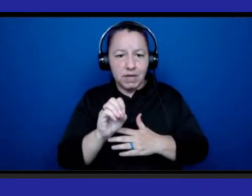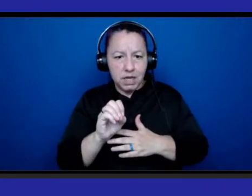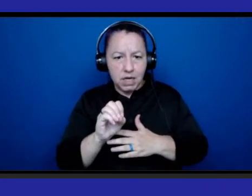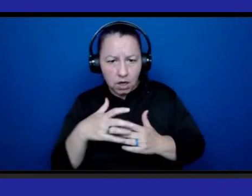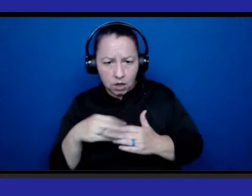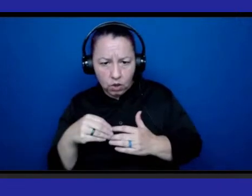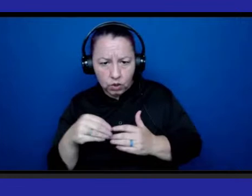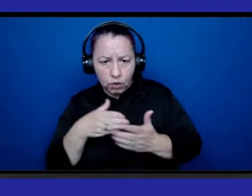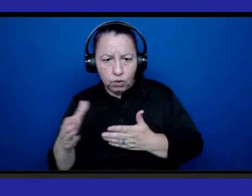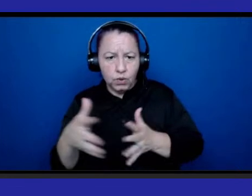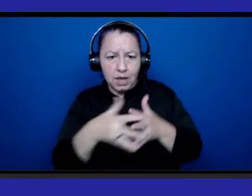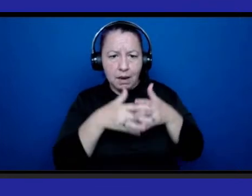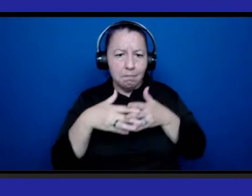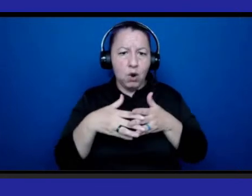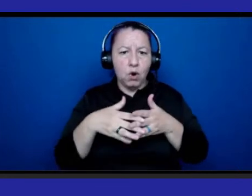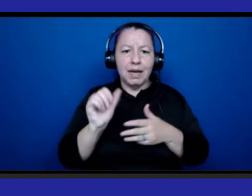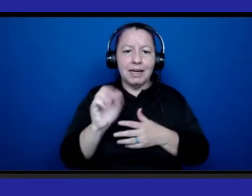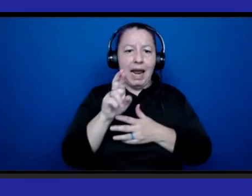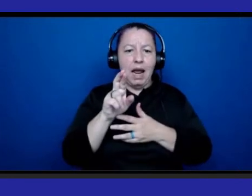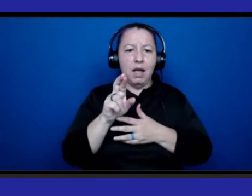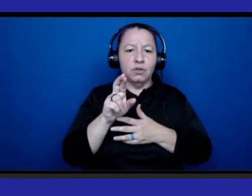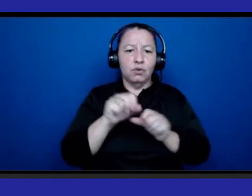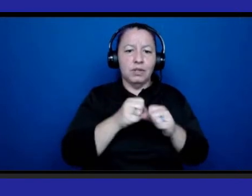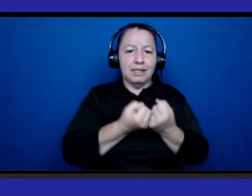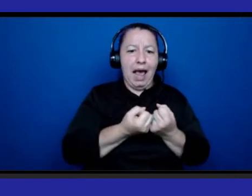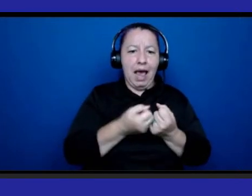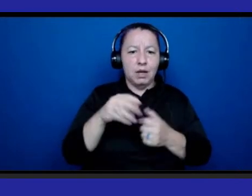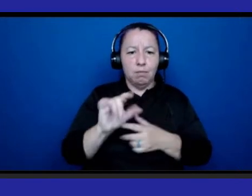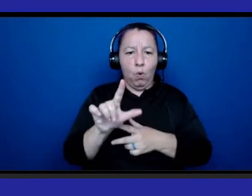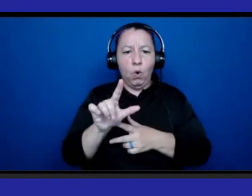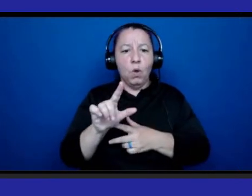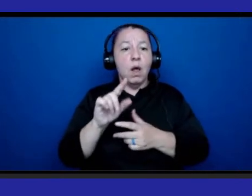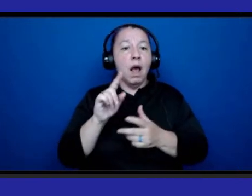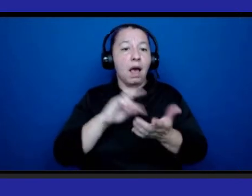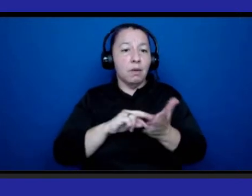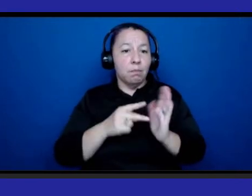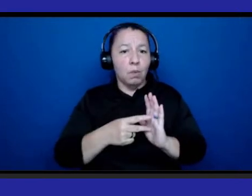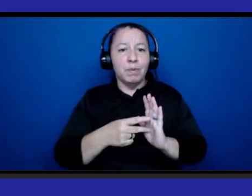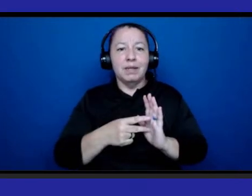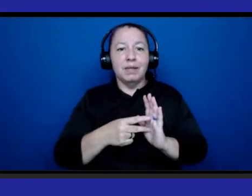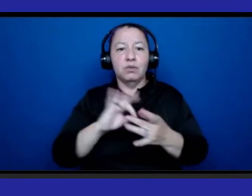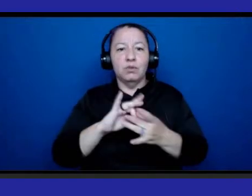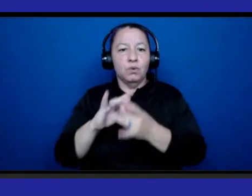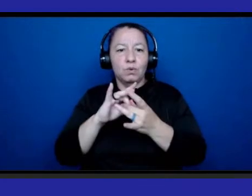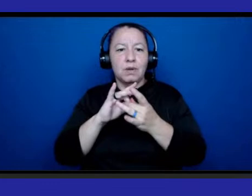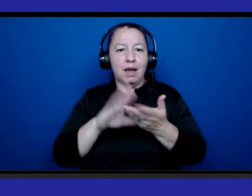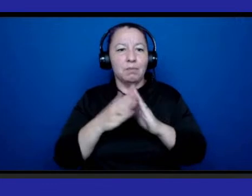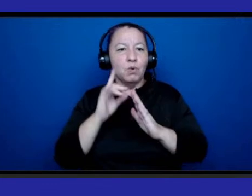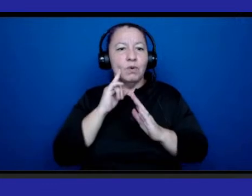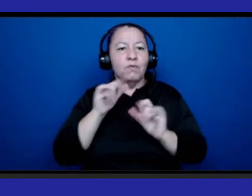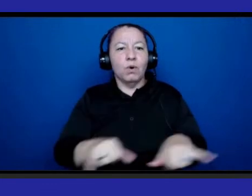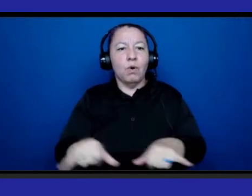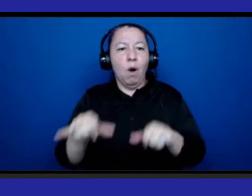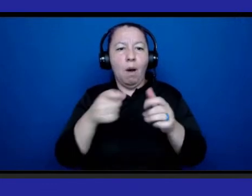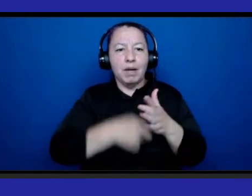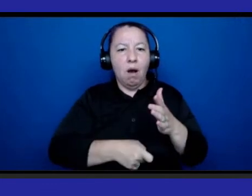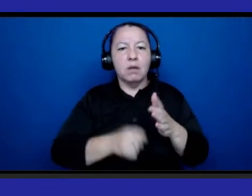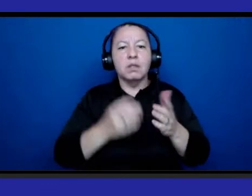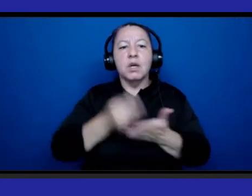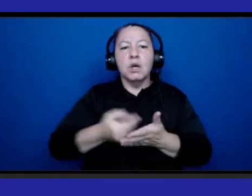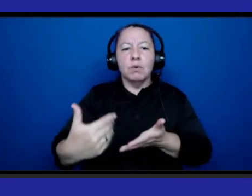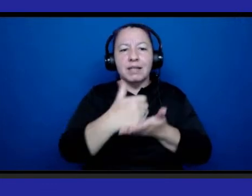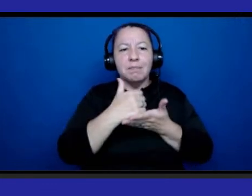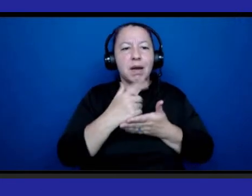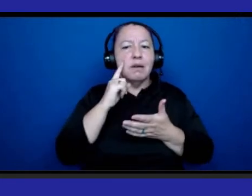Society portal. The purpose is uniting communities for a common cause, raising money to fund life-saving initiatives when